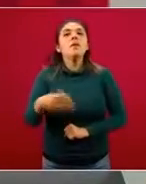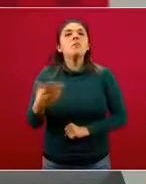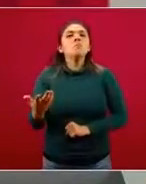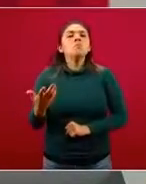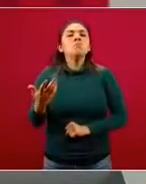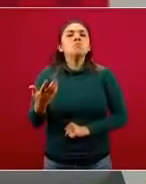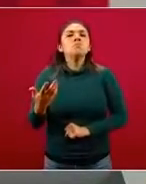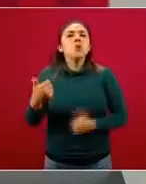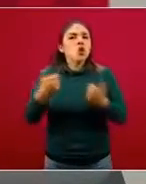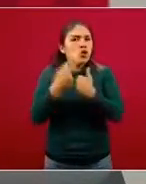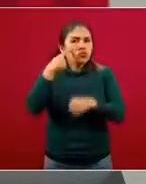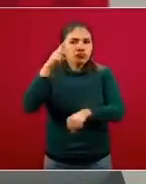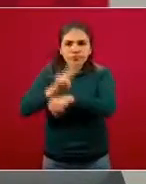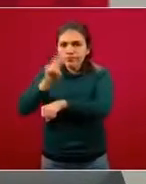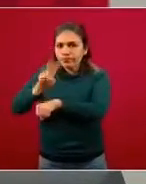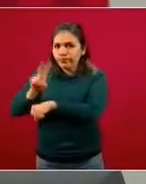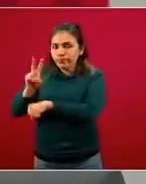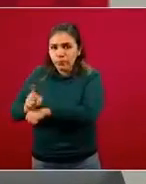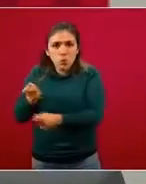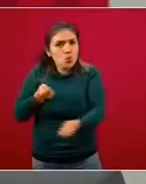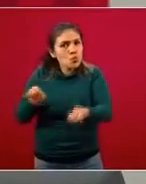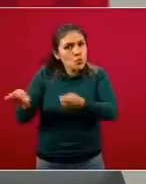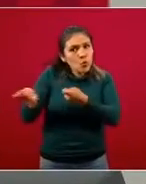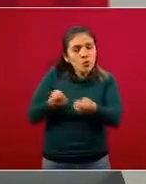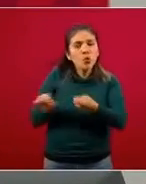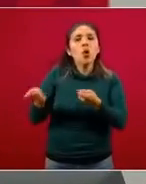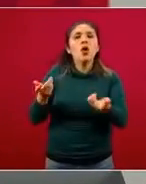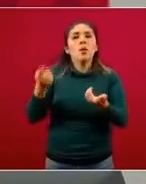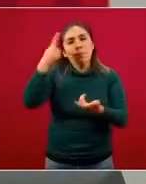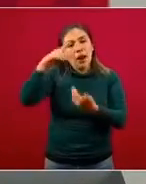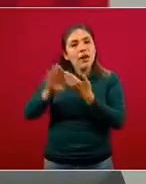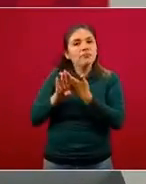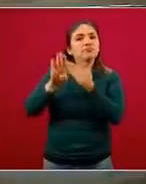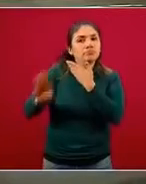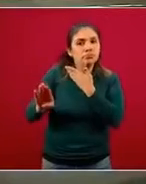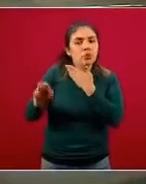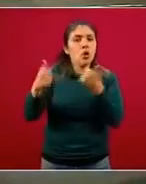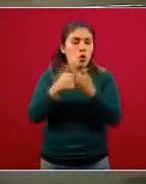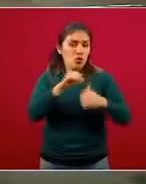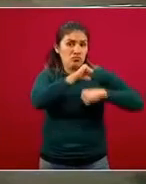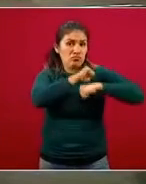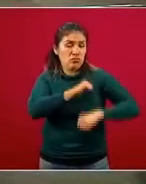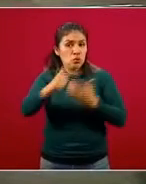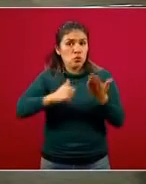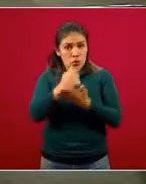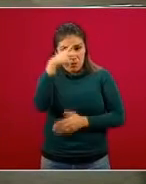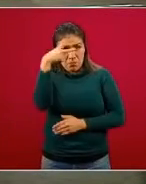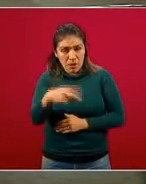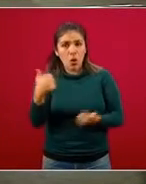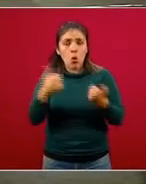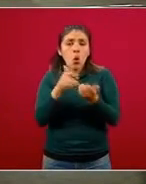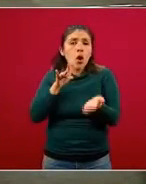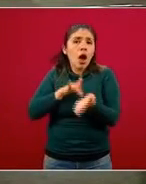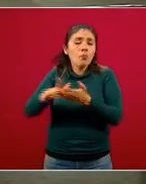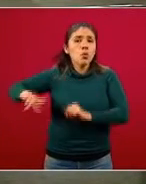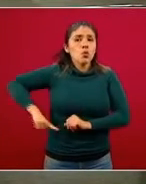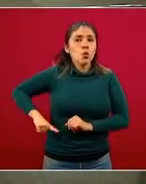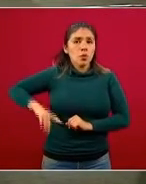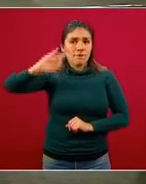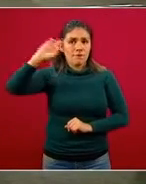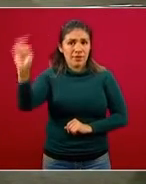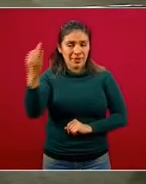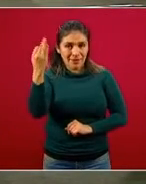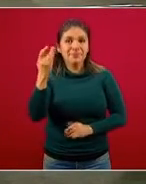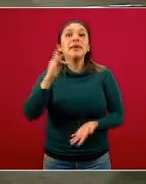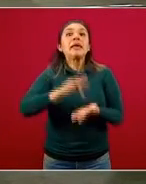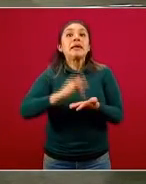special operation there, which is controlled epidemiological monitoring and prevention by the City of